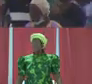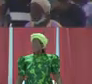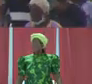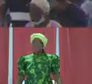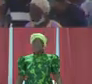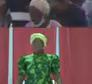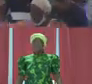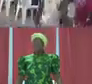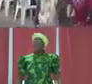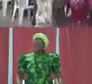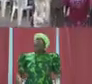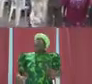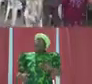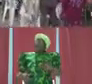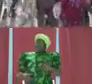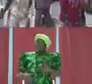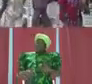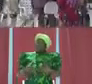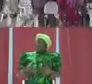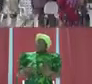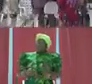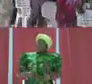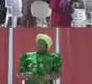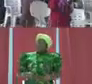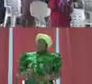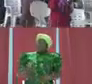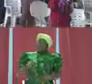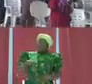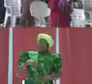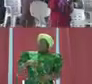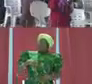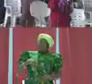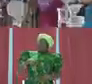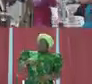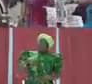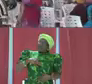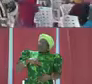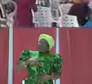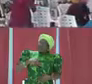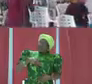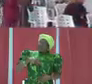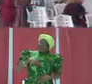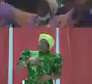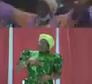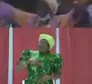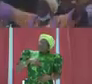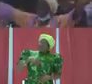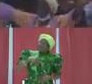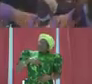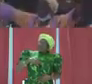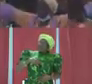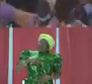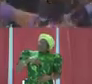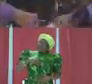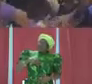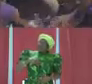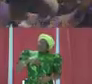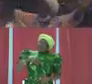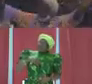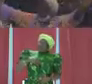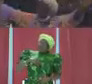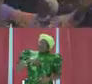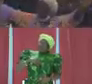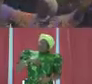Breathe on my soul, Lord. Breathe on my spirit. Give